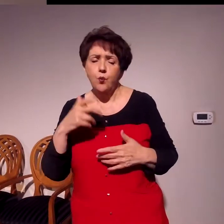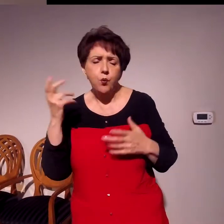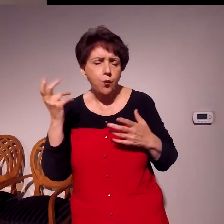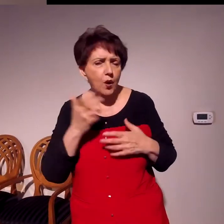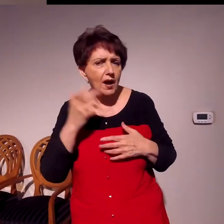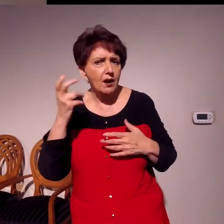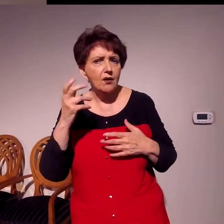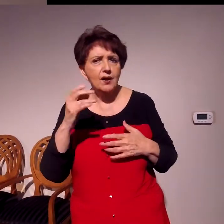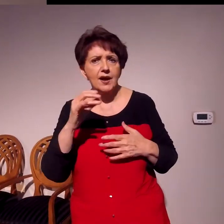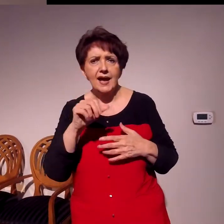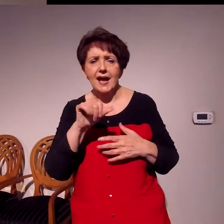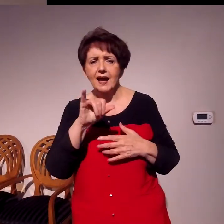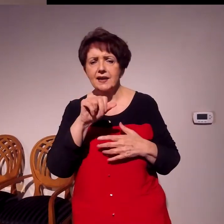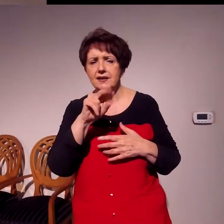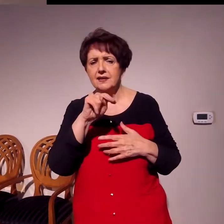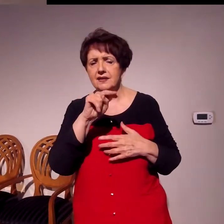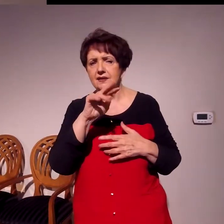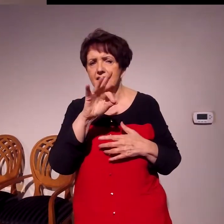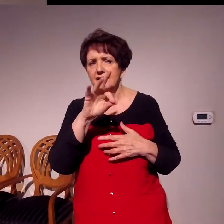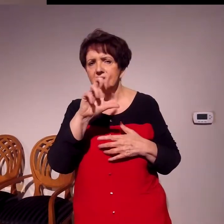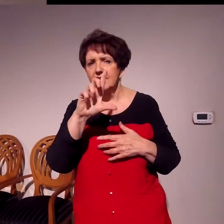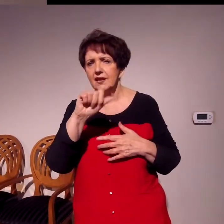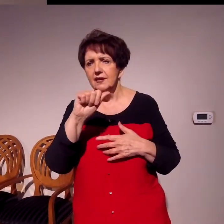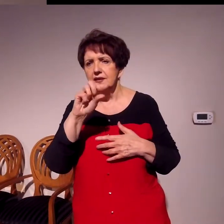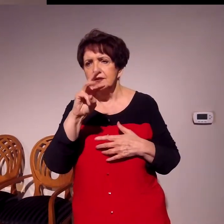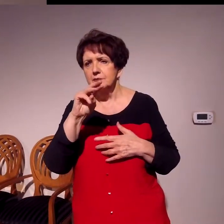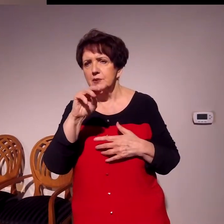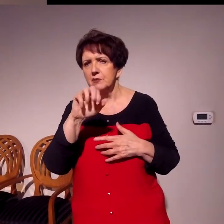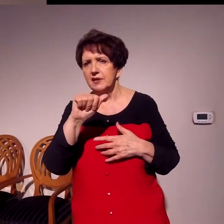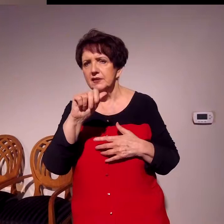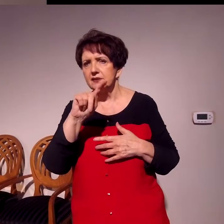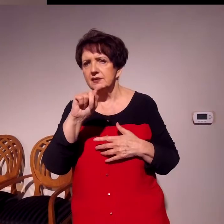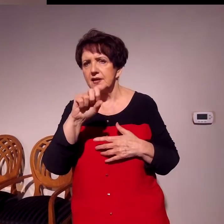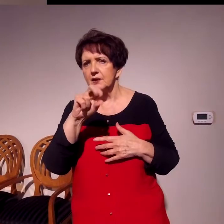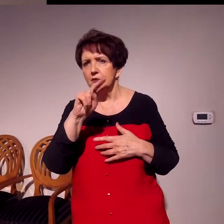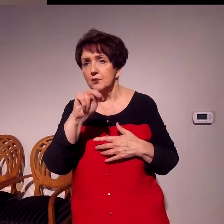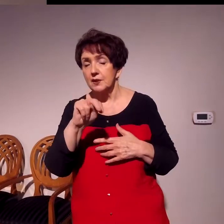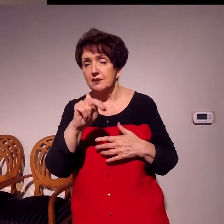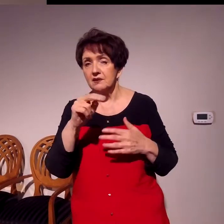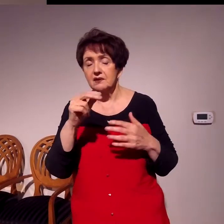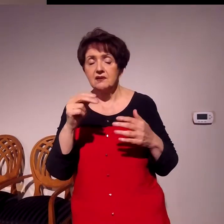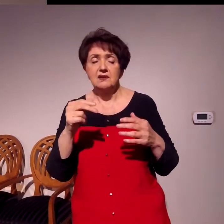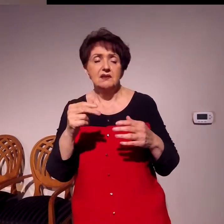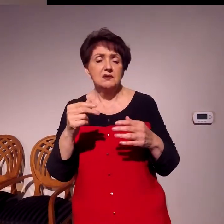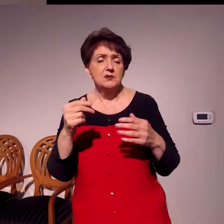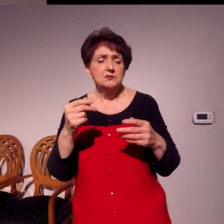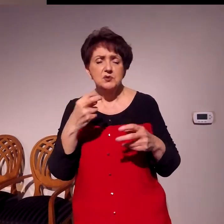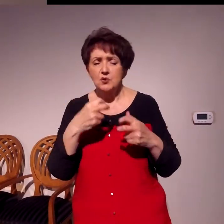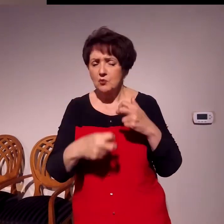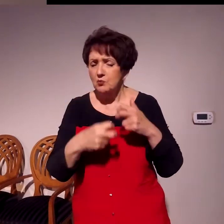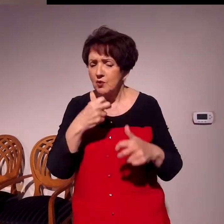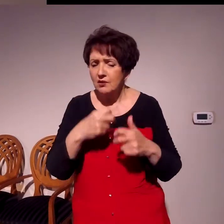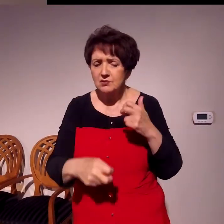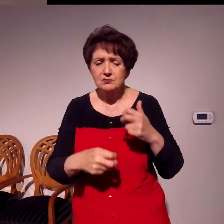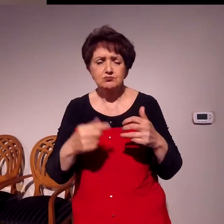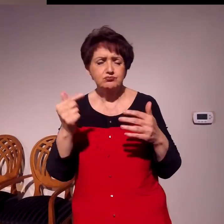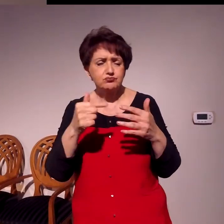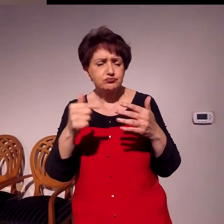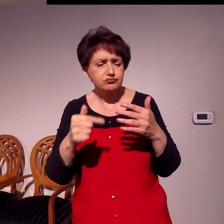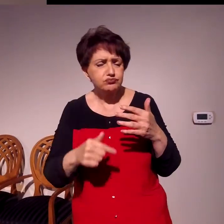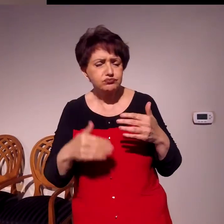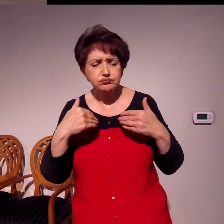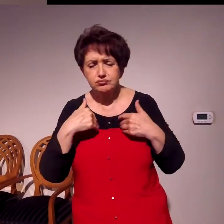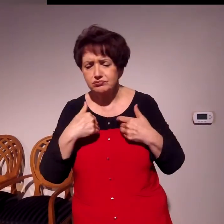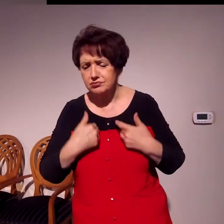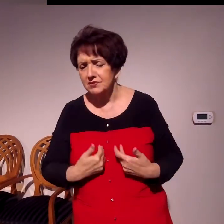arthritis, diabetes, fatigue, the list goes on and on and on. So a year ago, year and a half ago, maybe actually a little